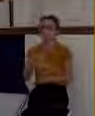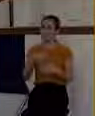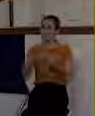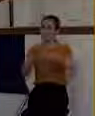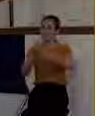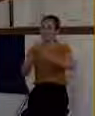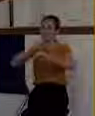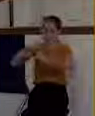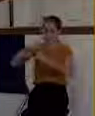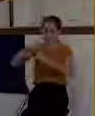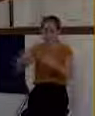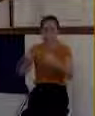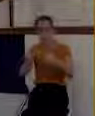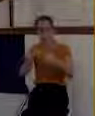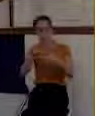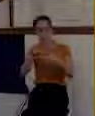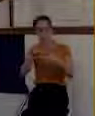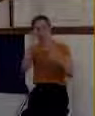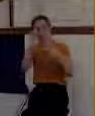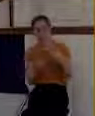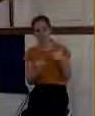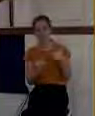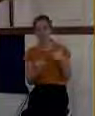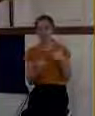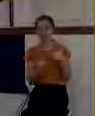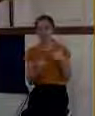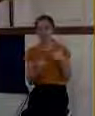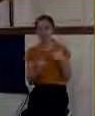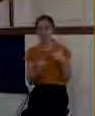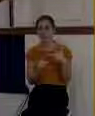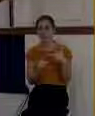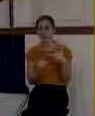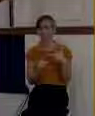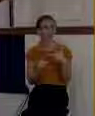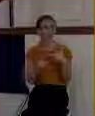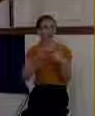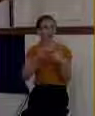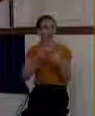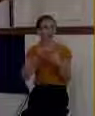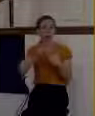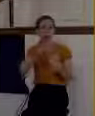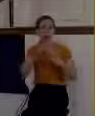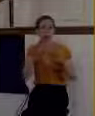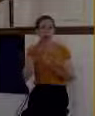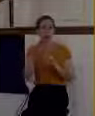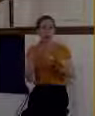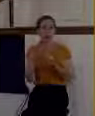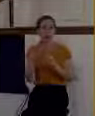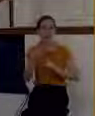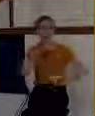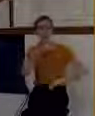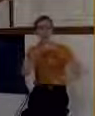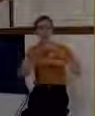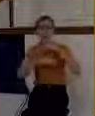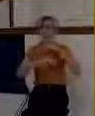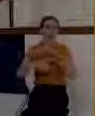here. And that is this. Even if everyone else fails to tell the truth, God will still be true to his